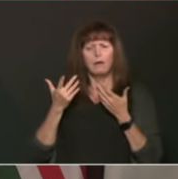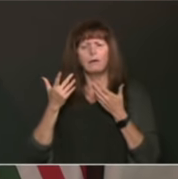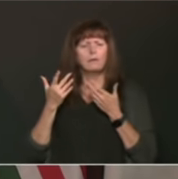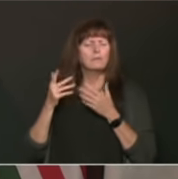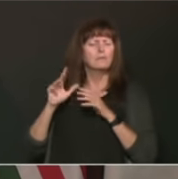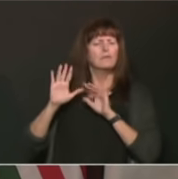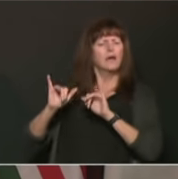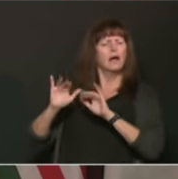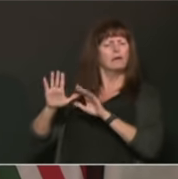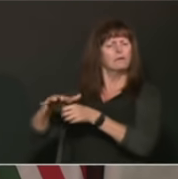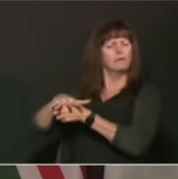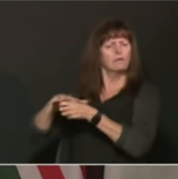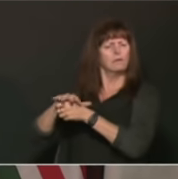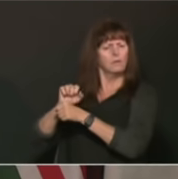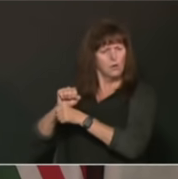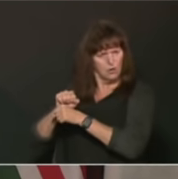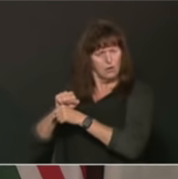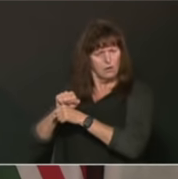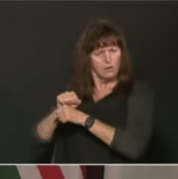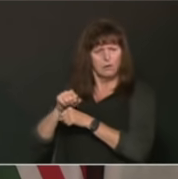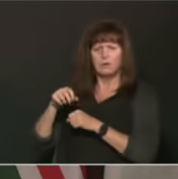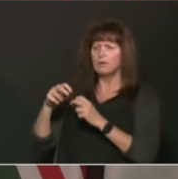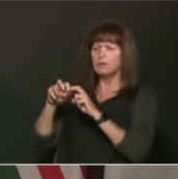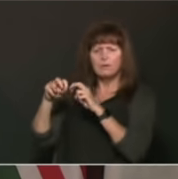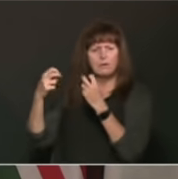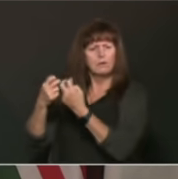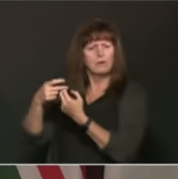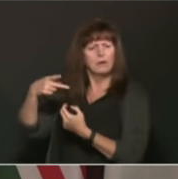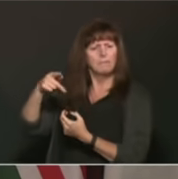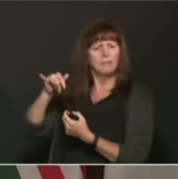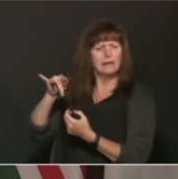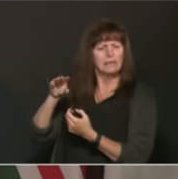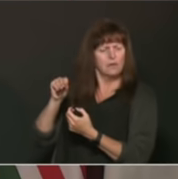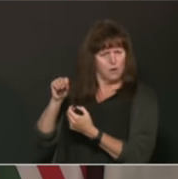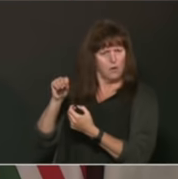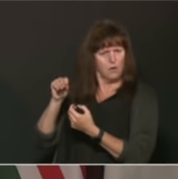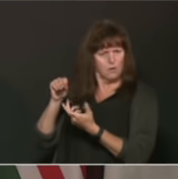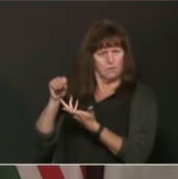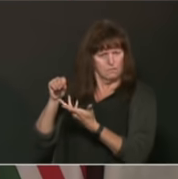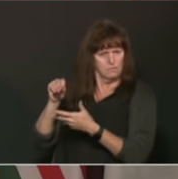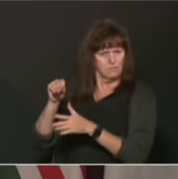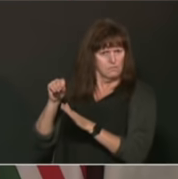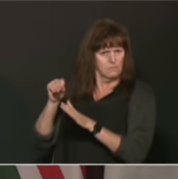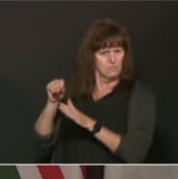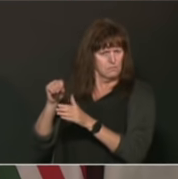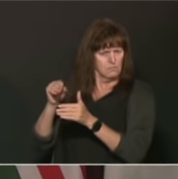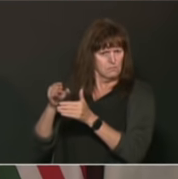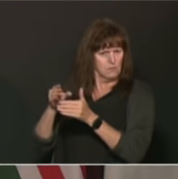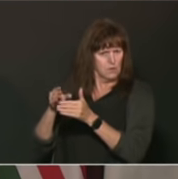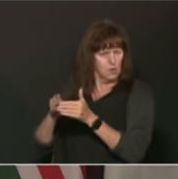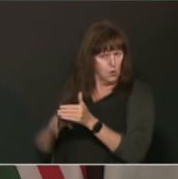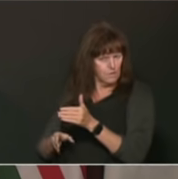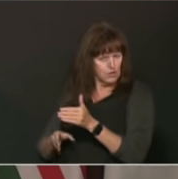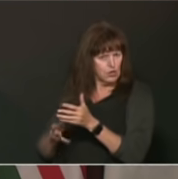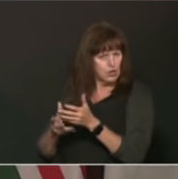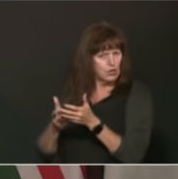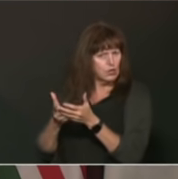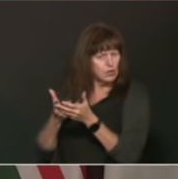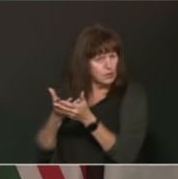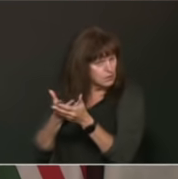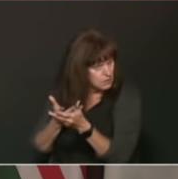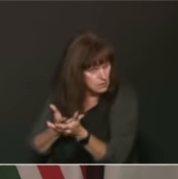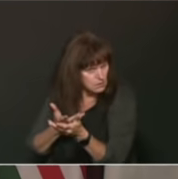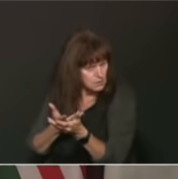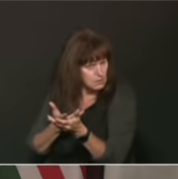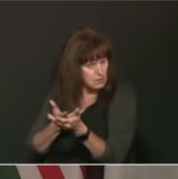over, depending on where you are in the province, or about to be over. Shouldn't we be able to increase capacity limits